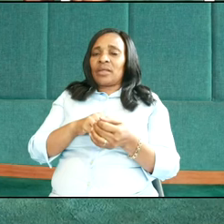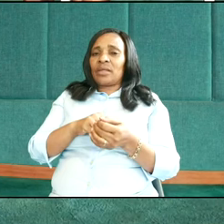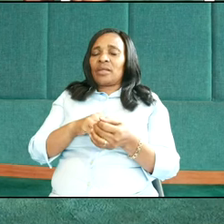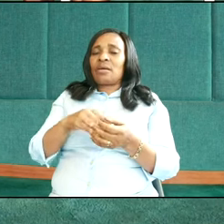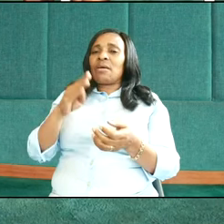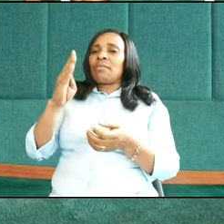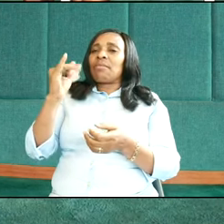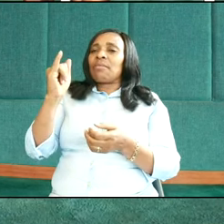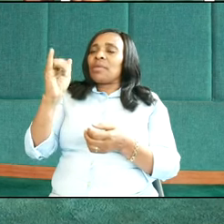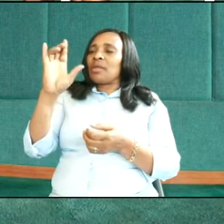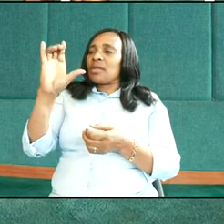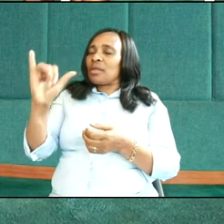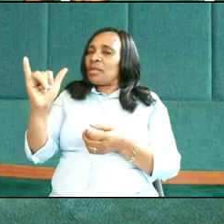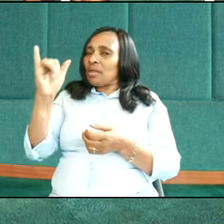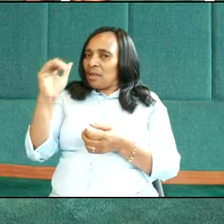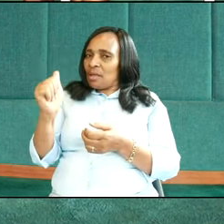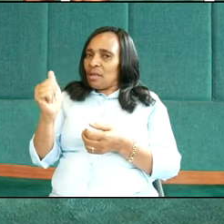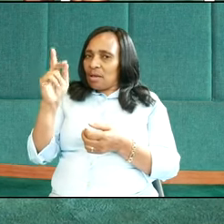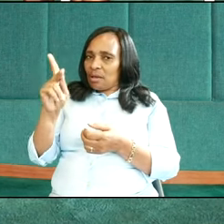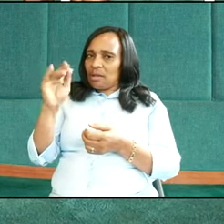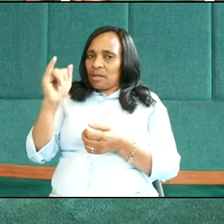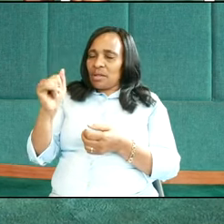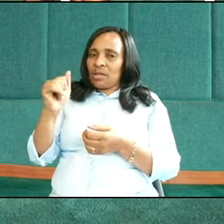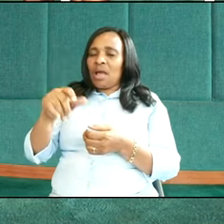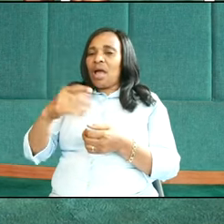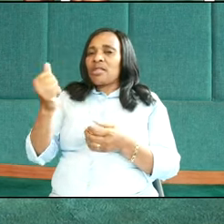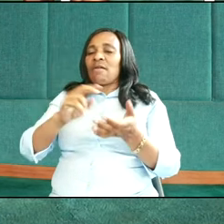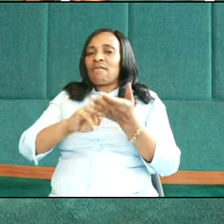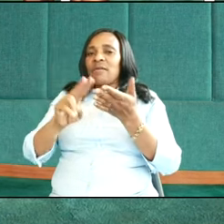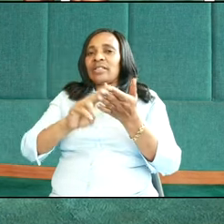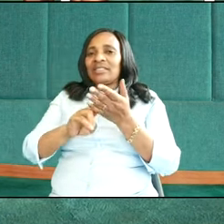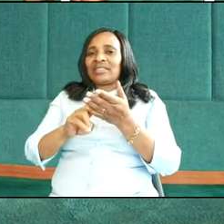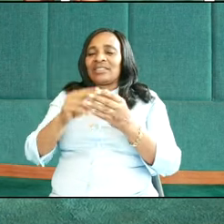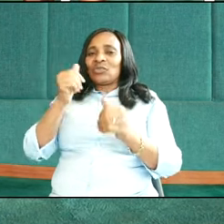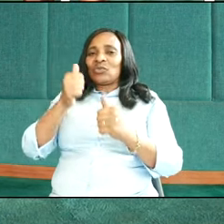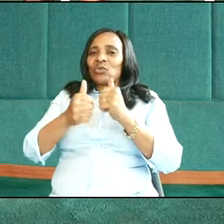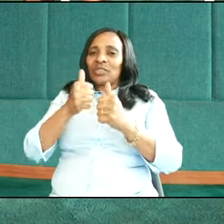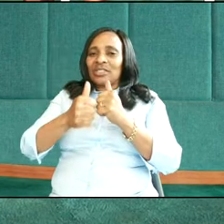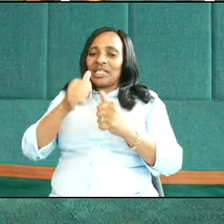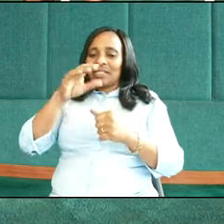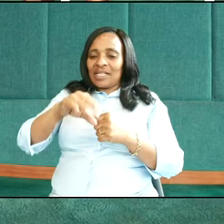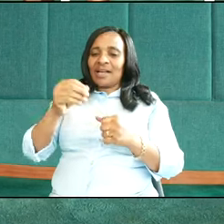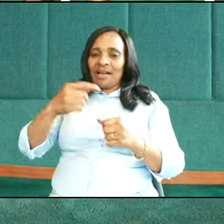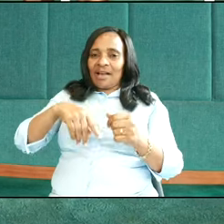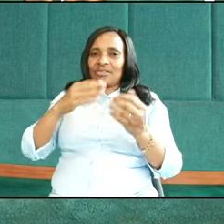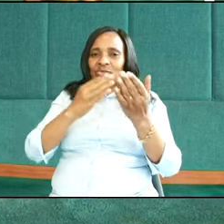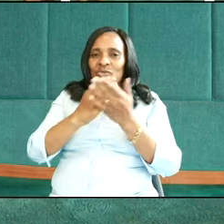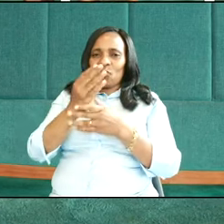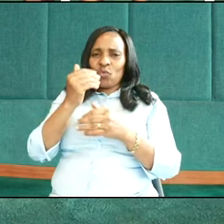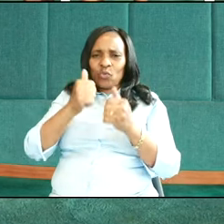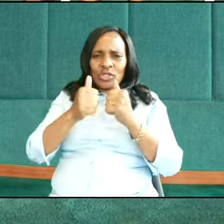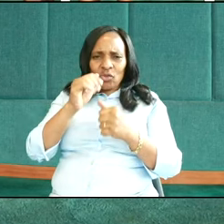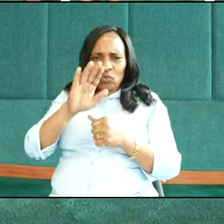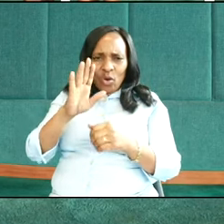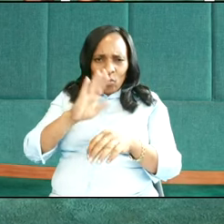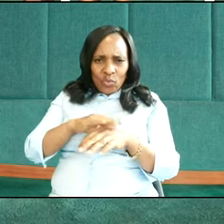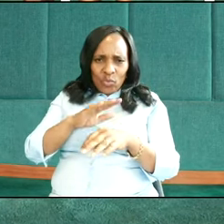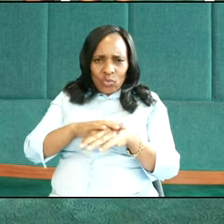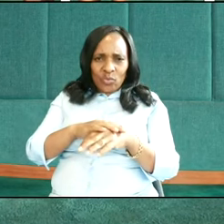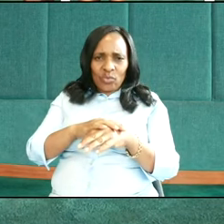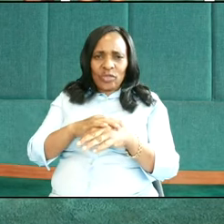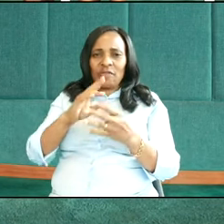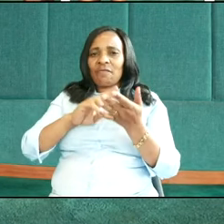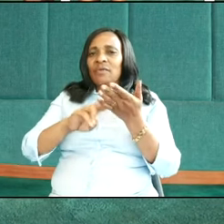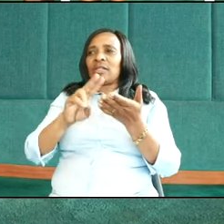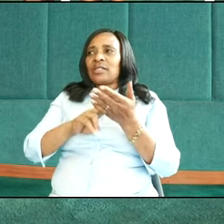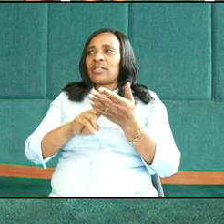Biyaki, there are other verses in the punchline that yes. maybe perhaps you can take us through and tell us which is your favorite. Okay,